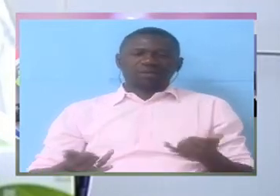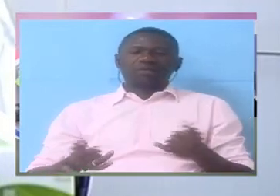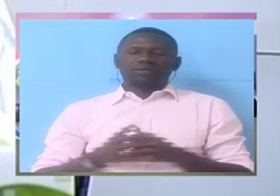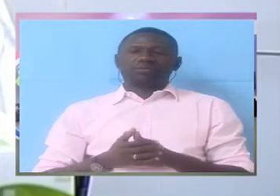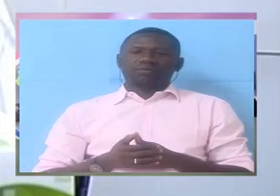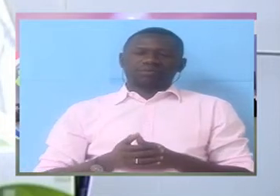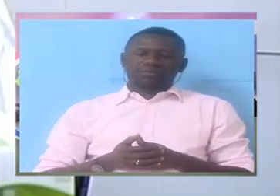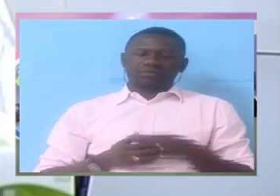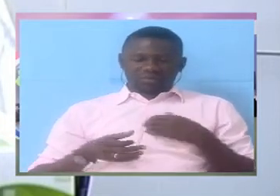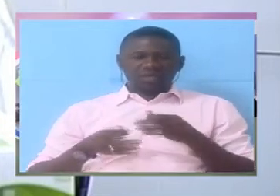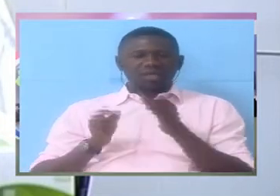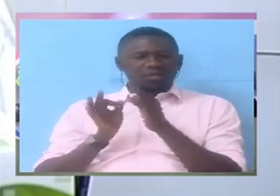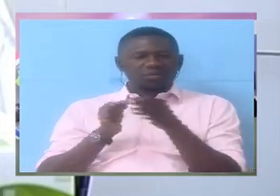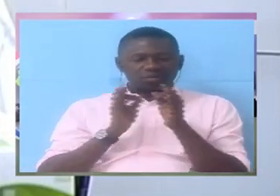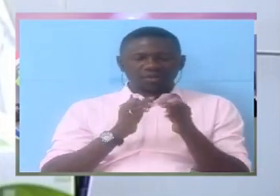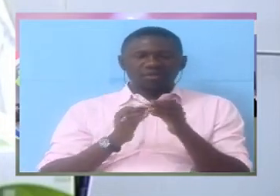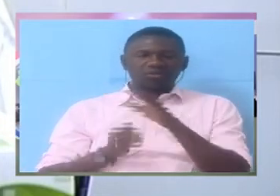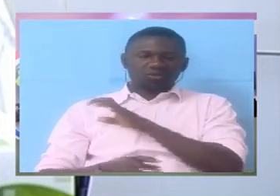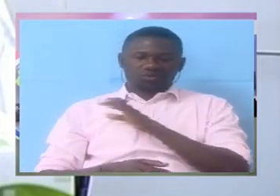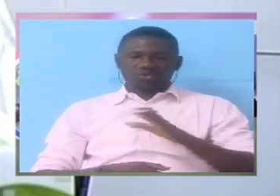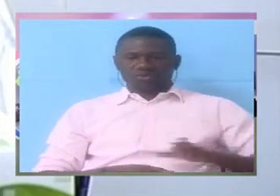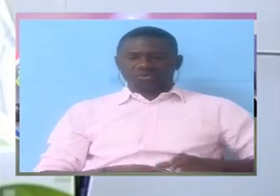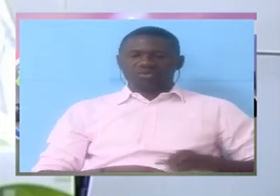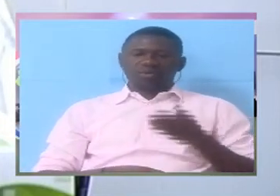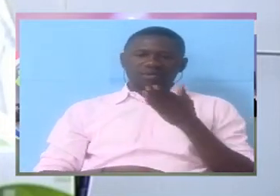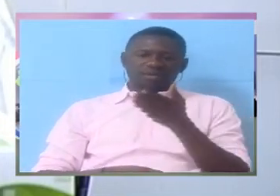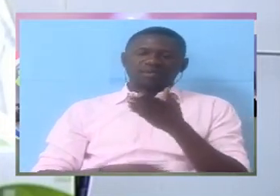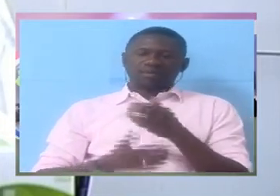him that. Ruka afayenko.